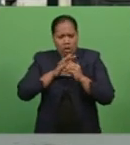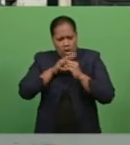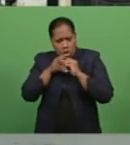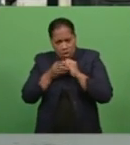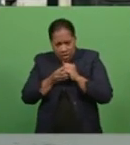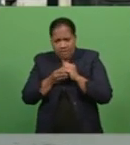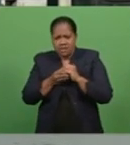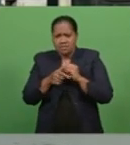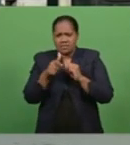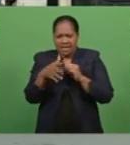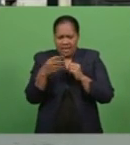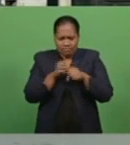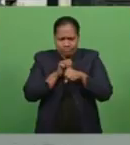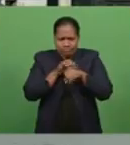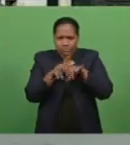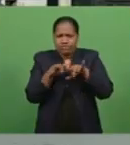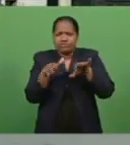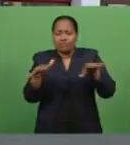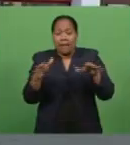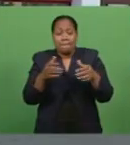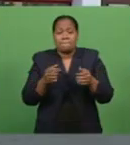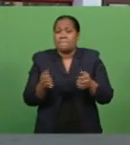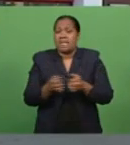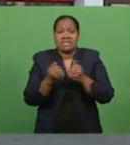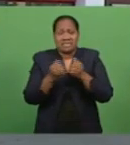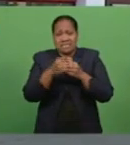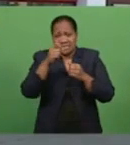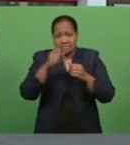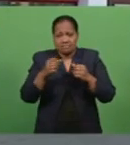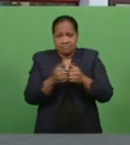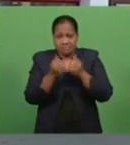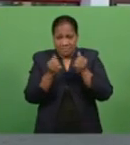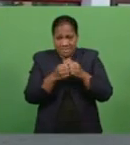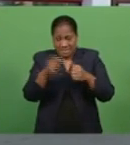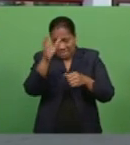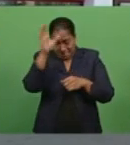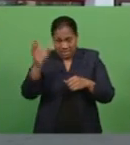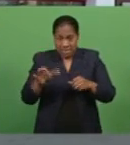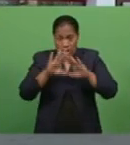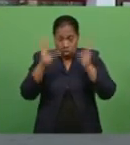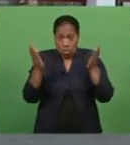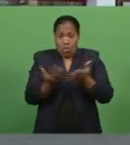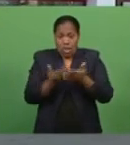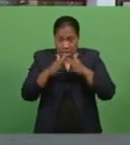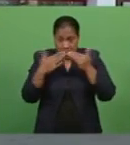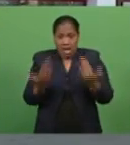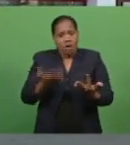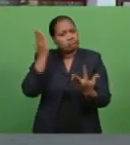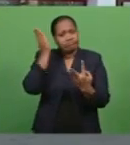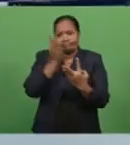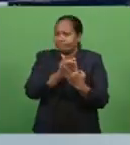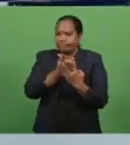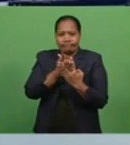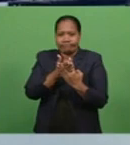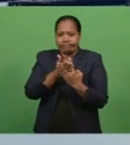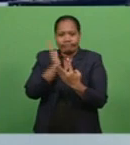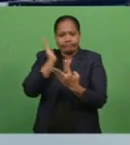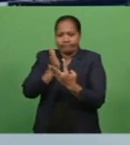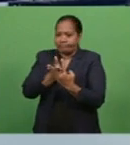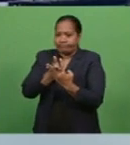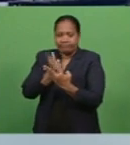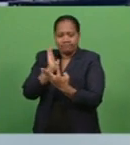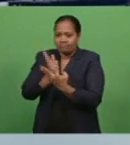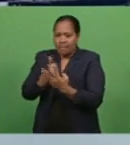its spread, major cities around the world have been on lockdown. Flights have been sharply curtailed and millions of people are working